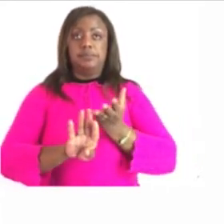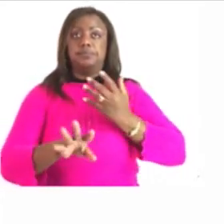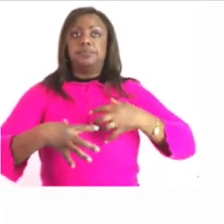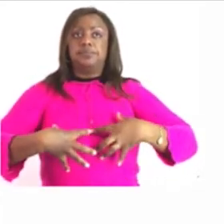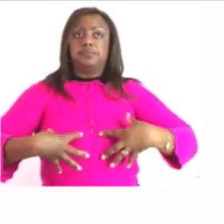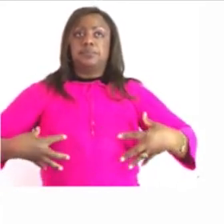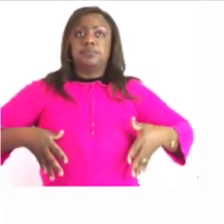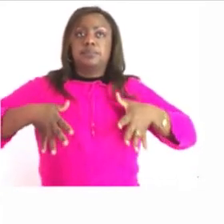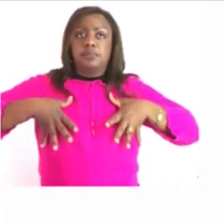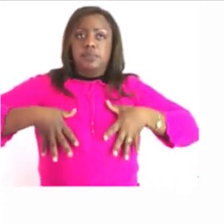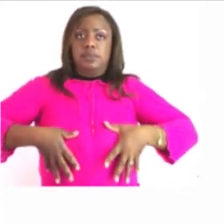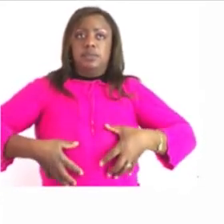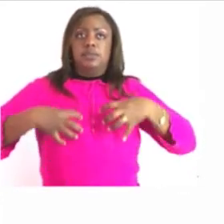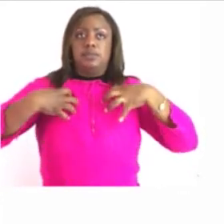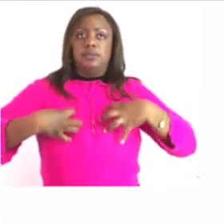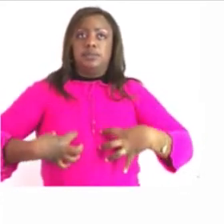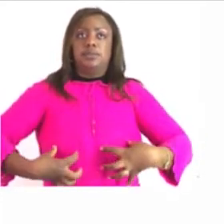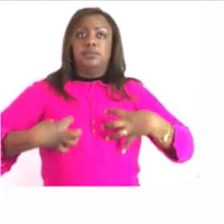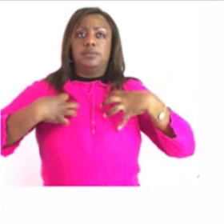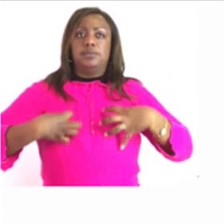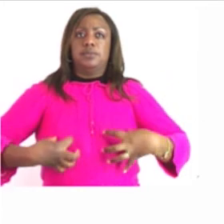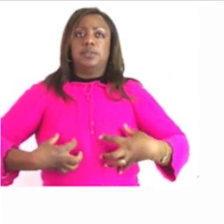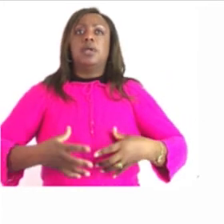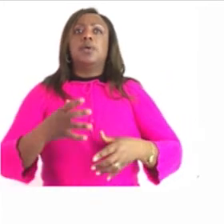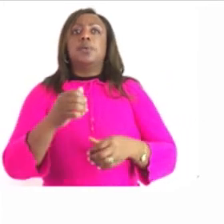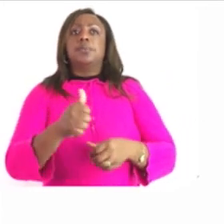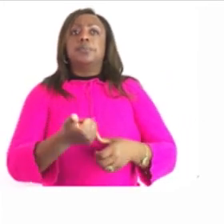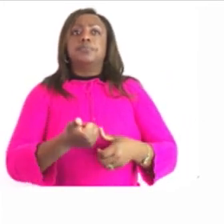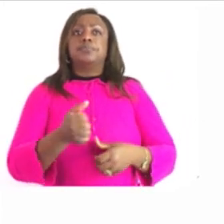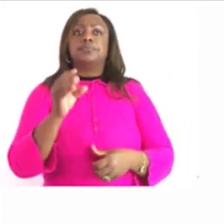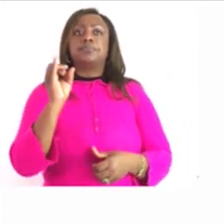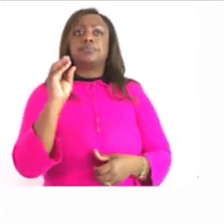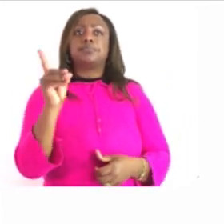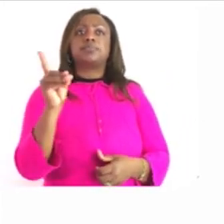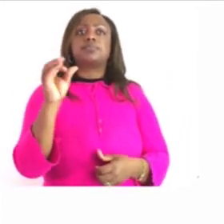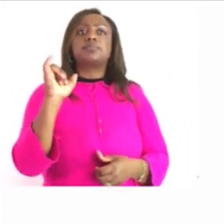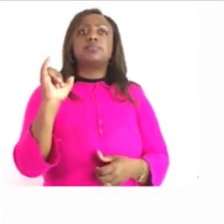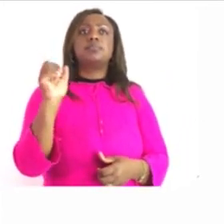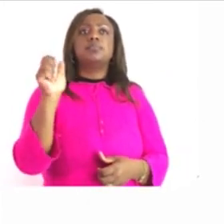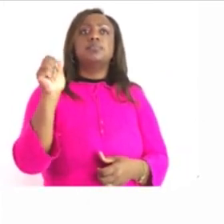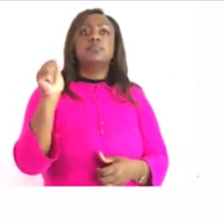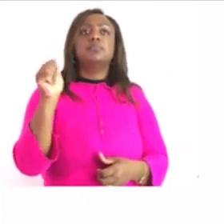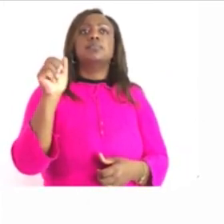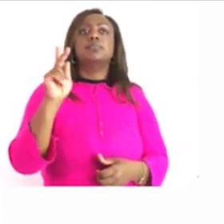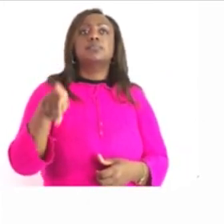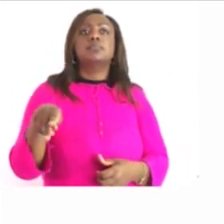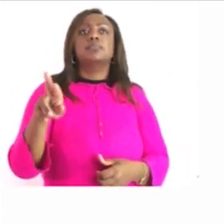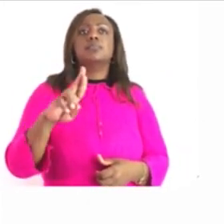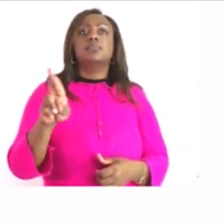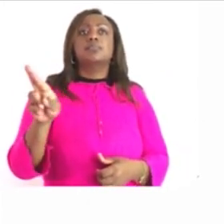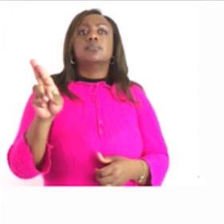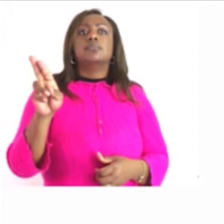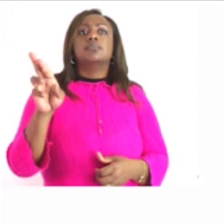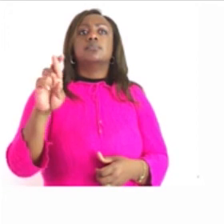lungs to the mouth and the nose. We can say that the windpipe is a connection between the outside parts